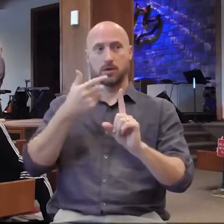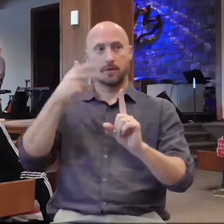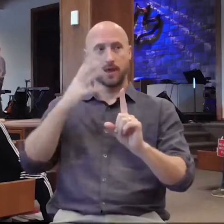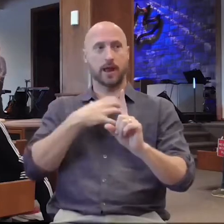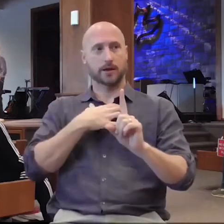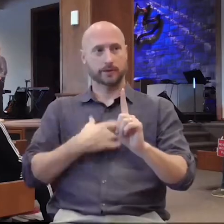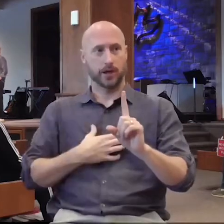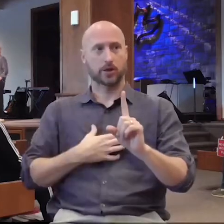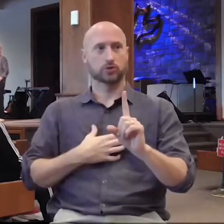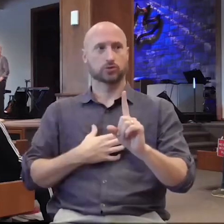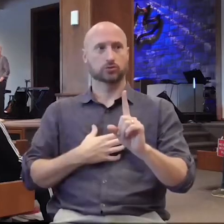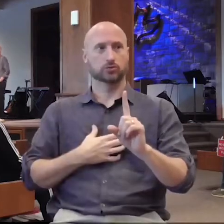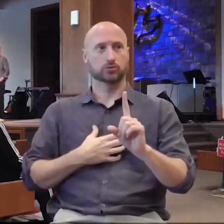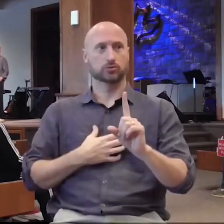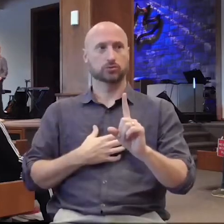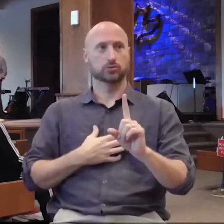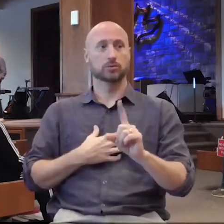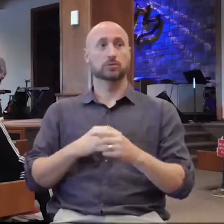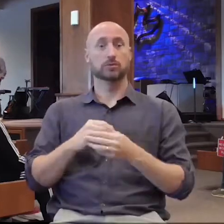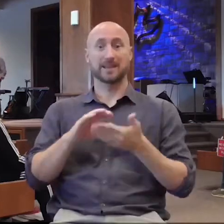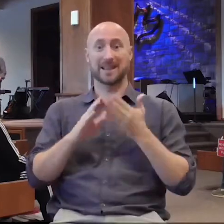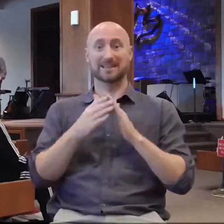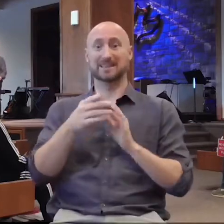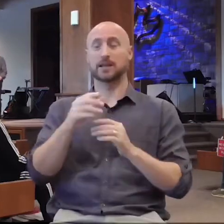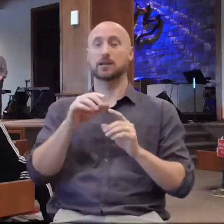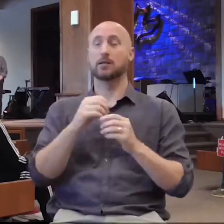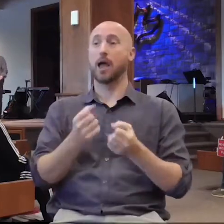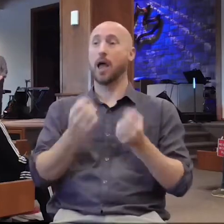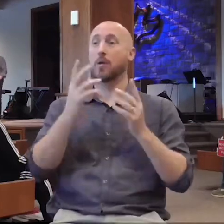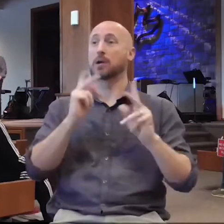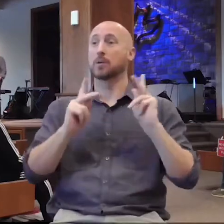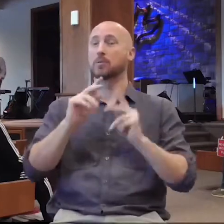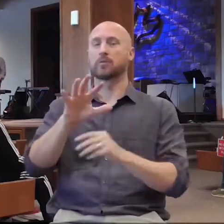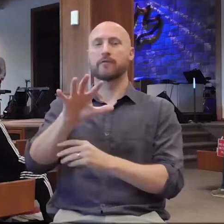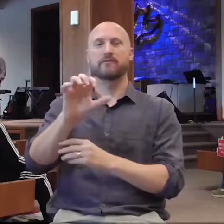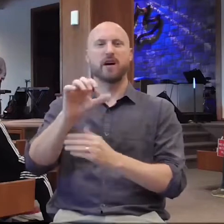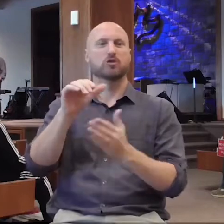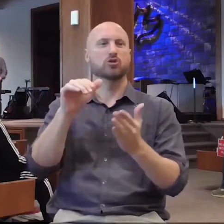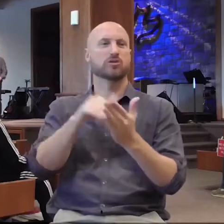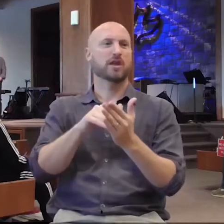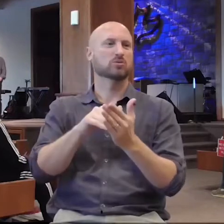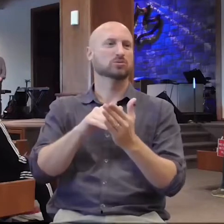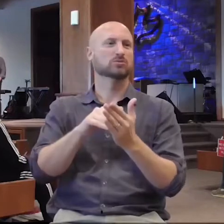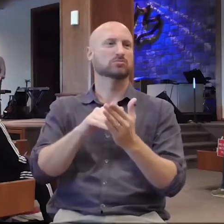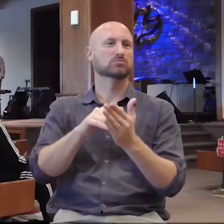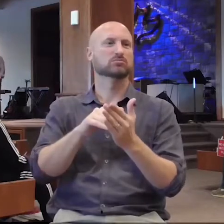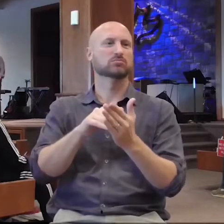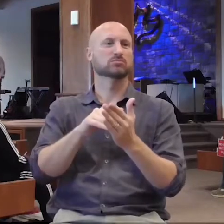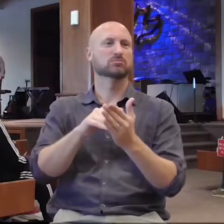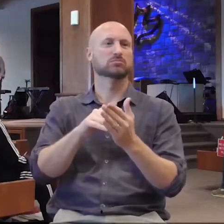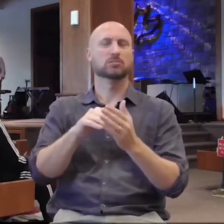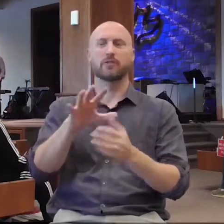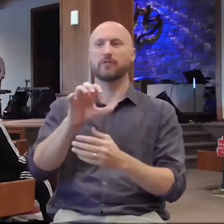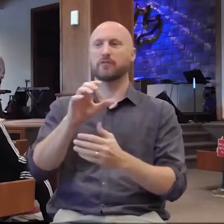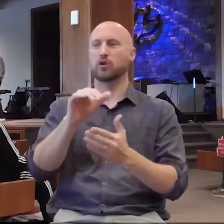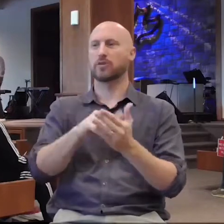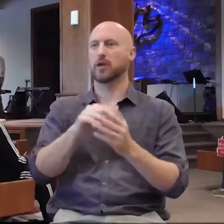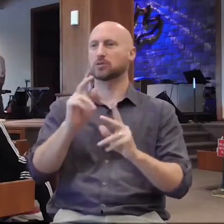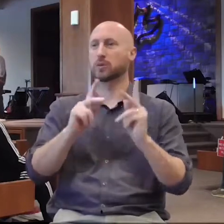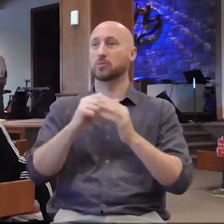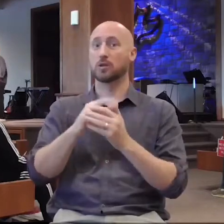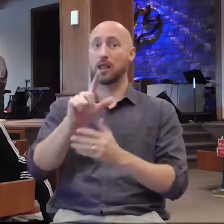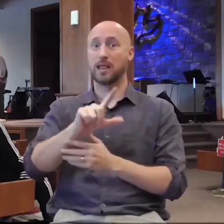Minor. Ephesus has a population of 500,000 people. Ephesus has a library